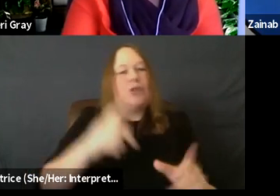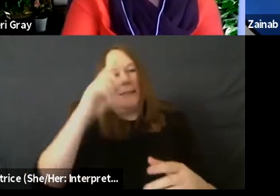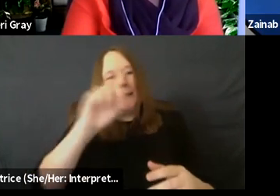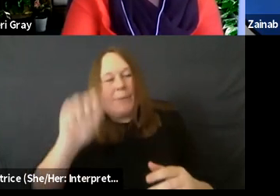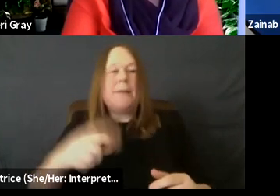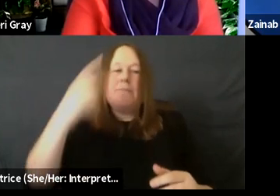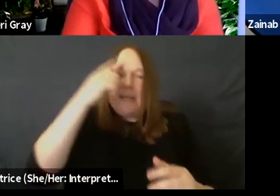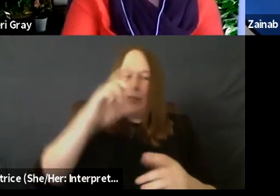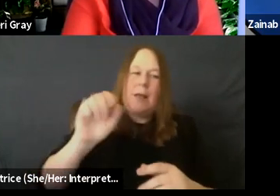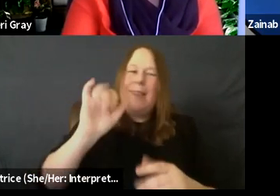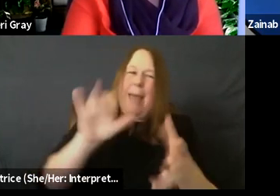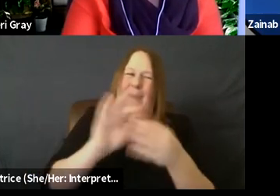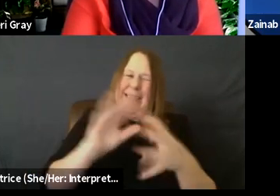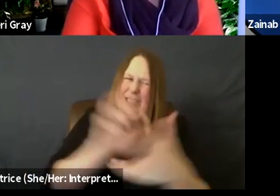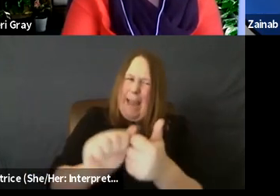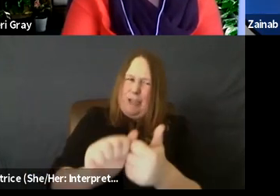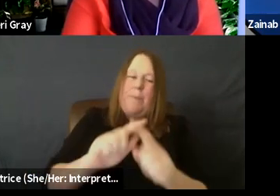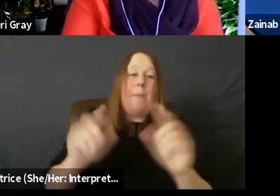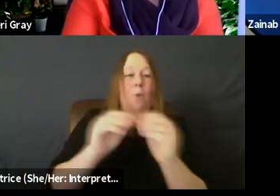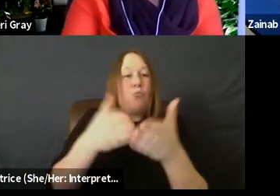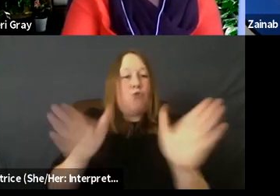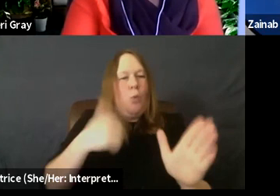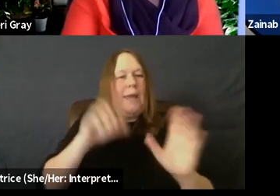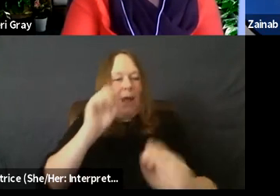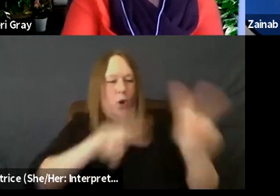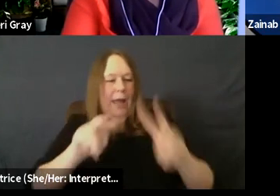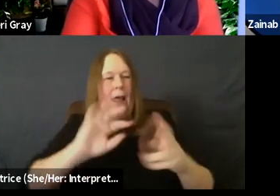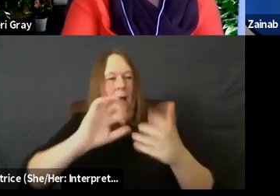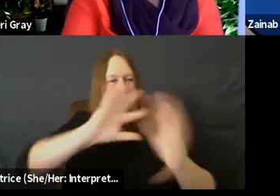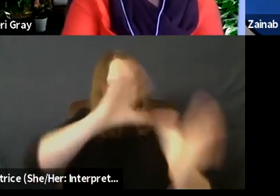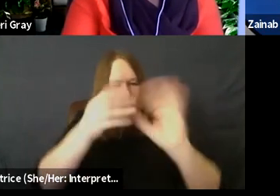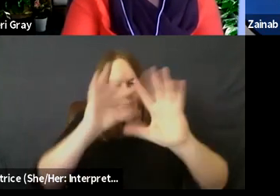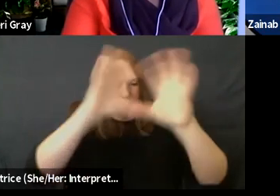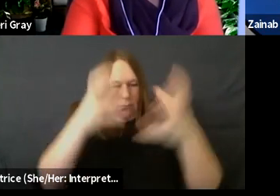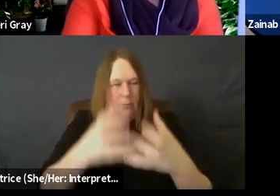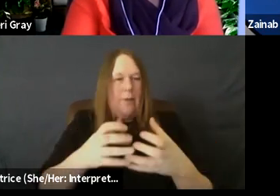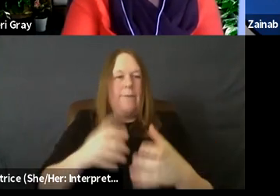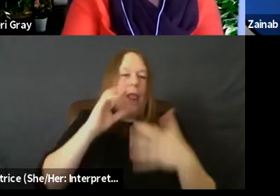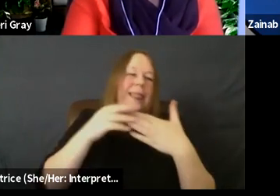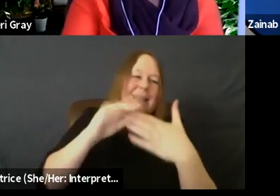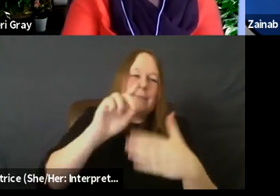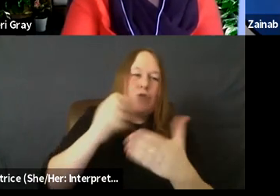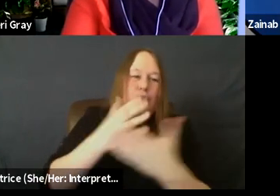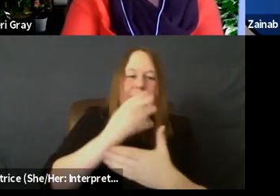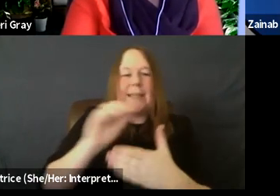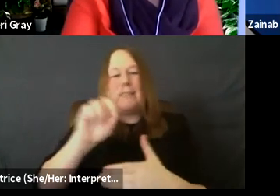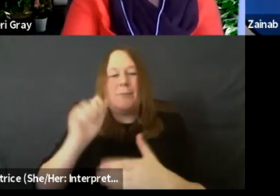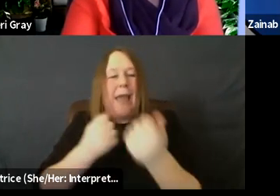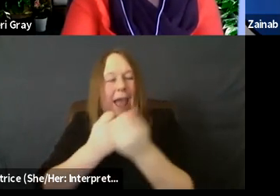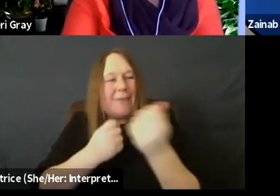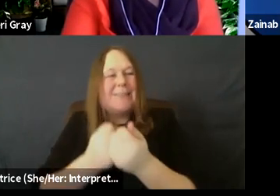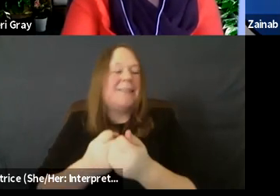are very damaging. But at a broader level, we can look at the makeup of leading disability rights and disability advocacy